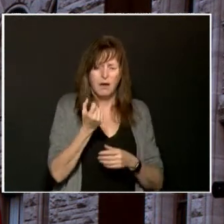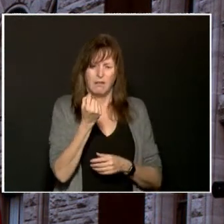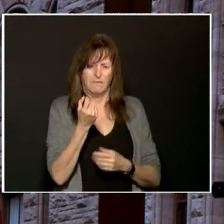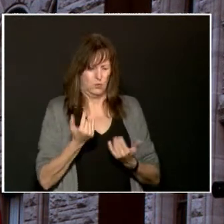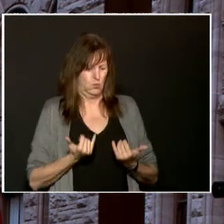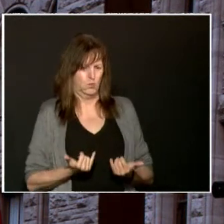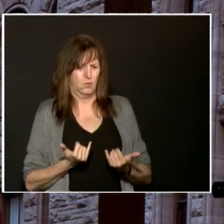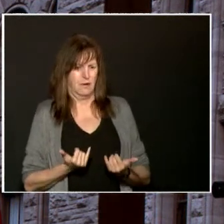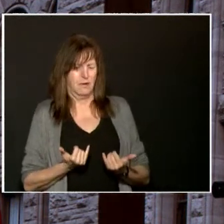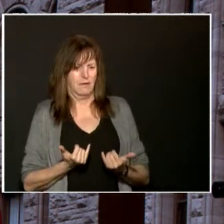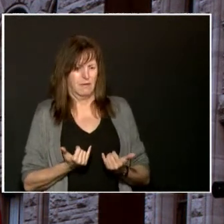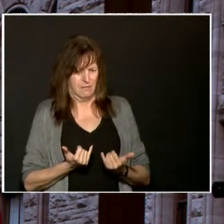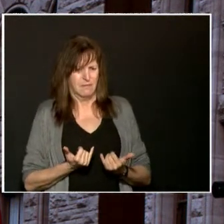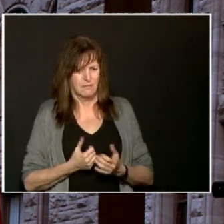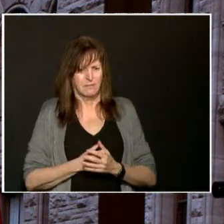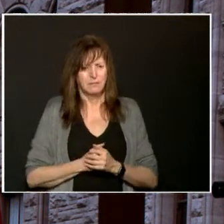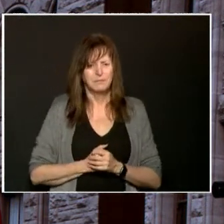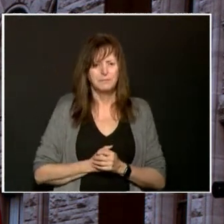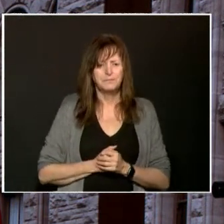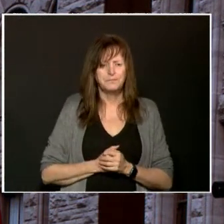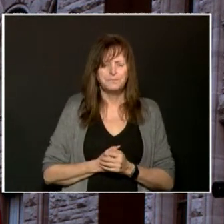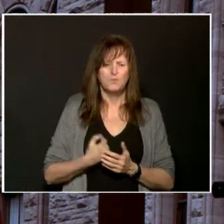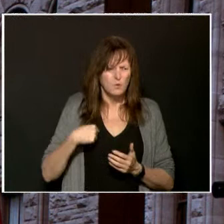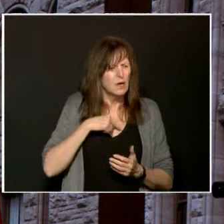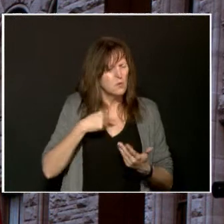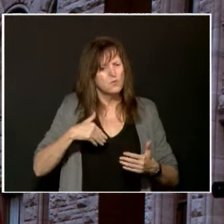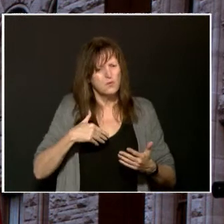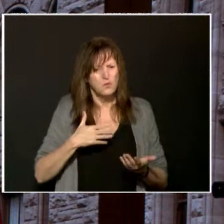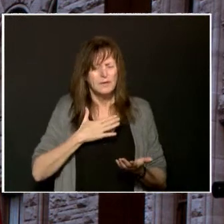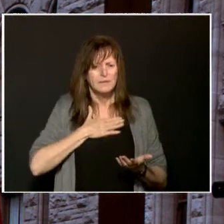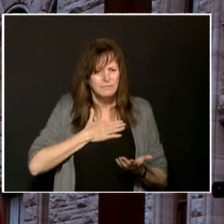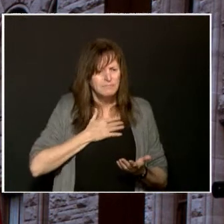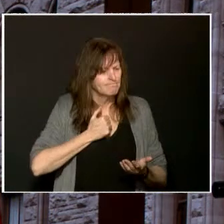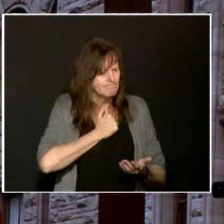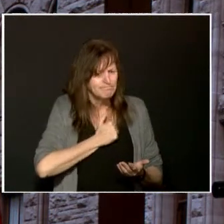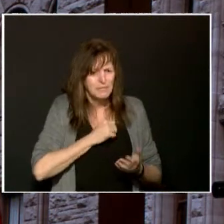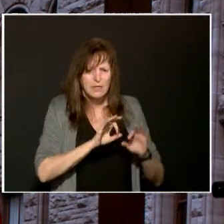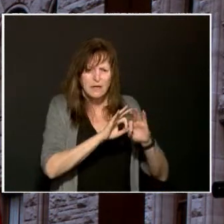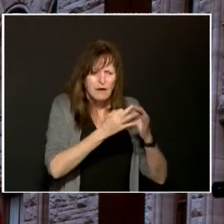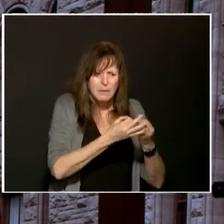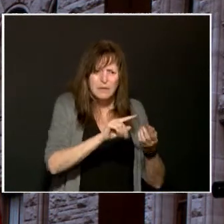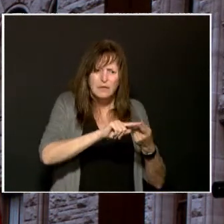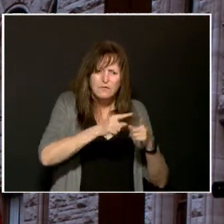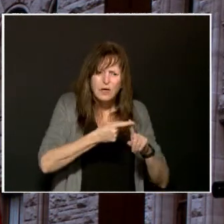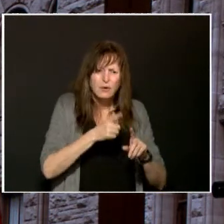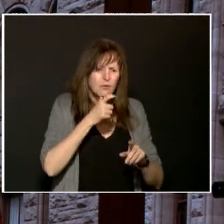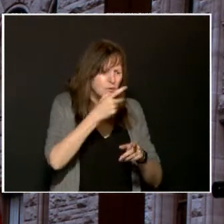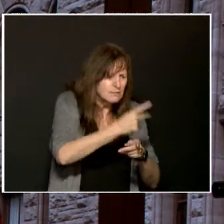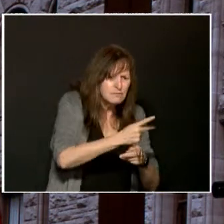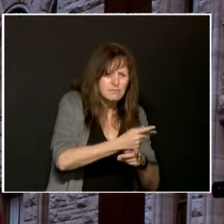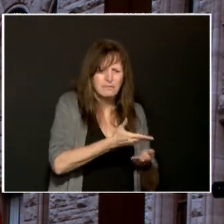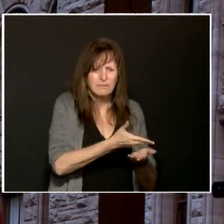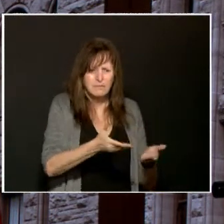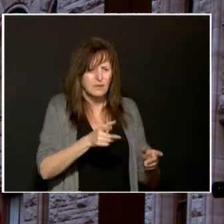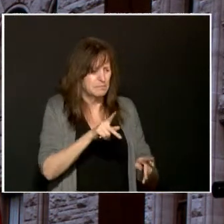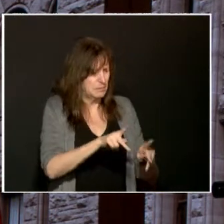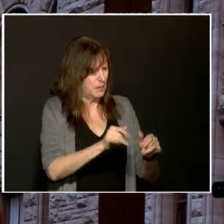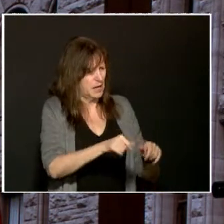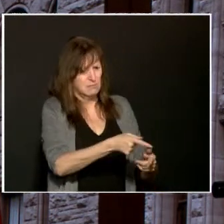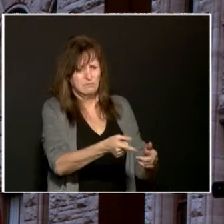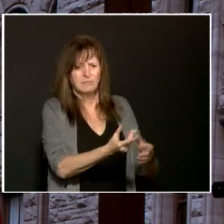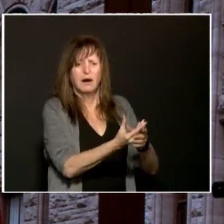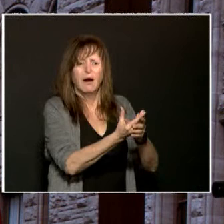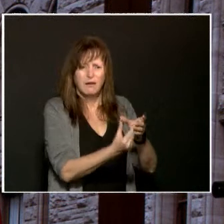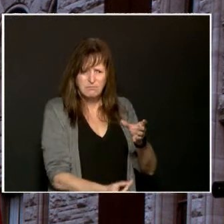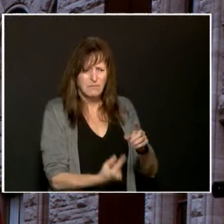today. We extend our deepest sympathies to the families, friends, and caregivers of those who have passed away from